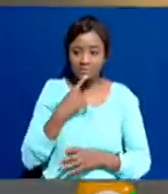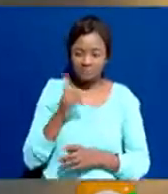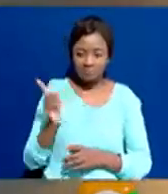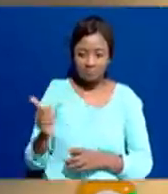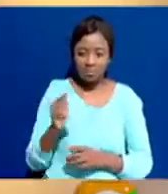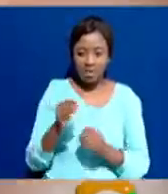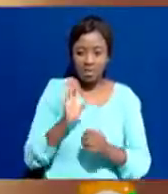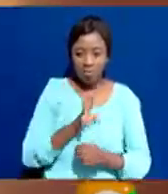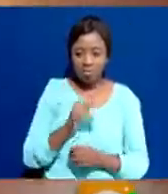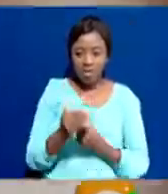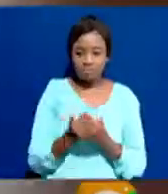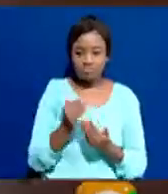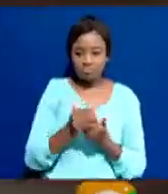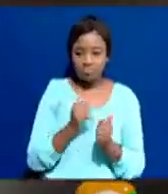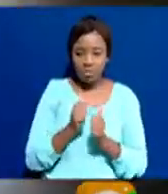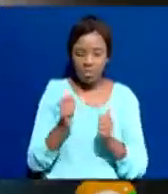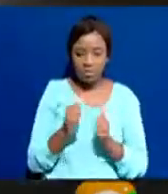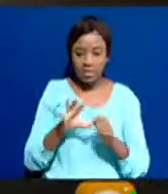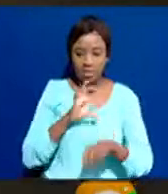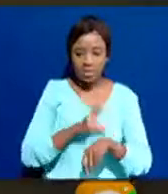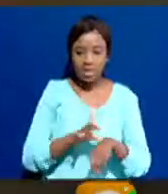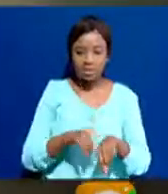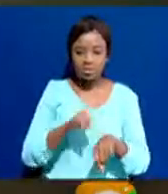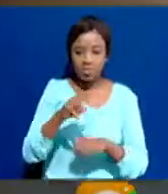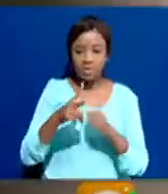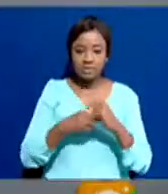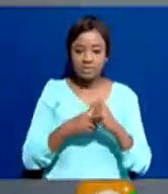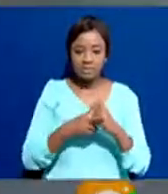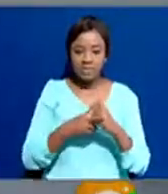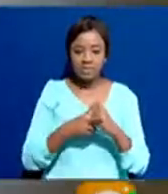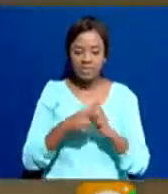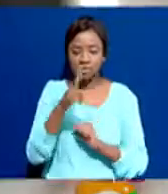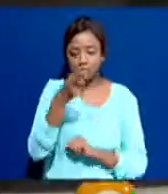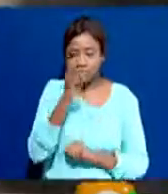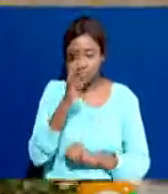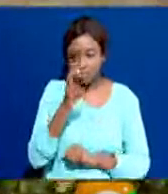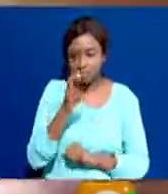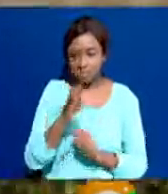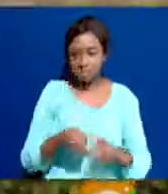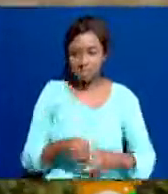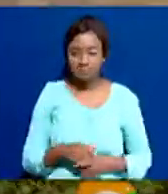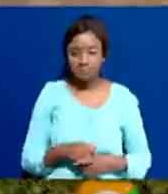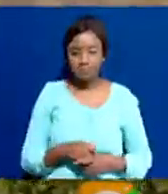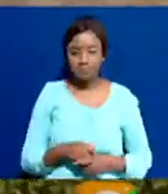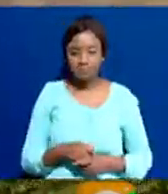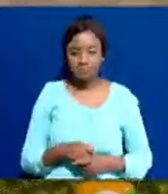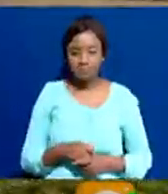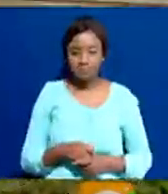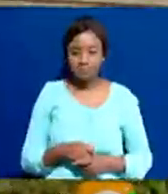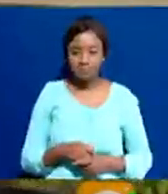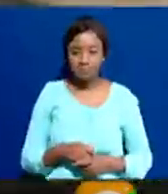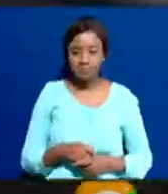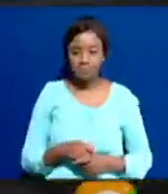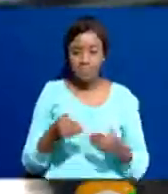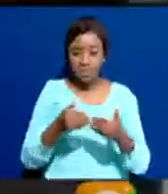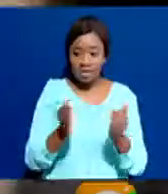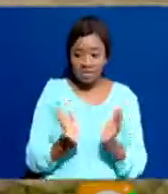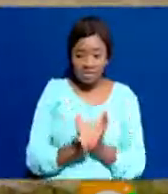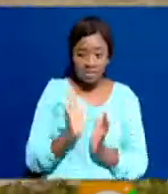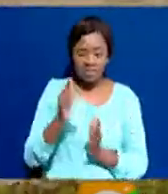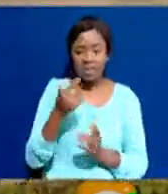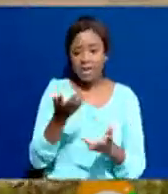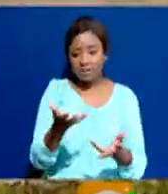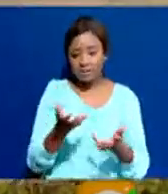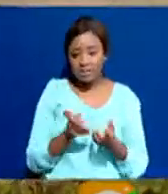at 7:20 p.m. on Sunday, where the stillborn infant was retrieved. The family still calling